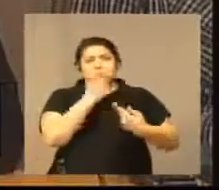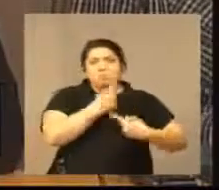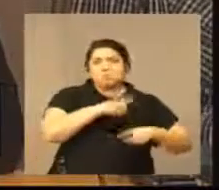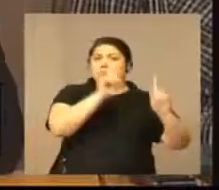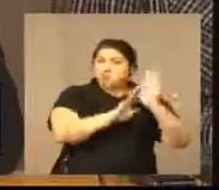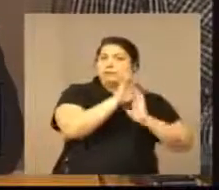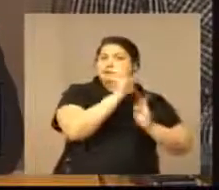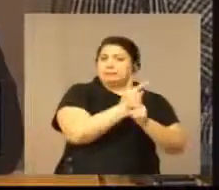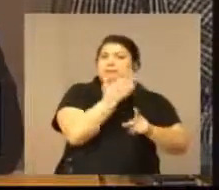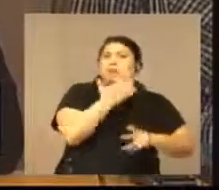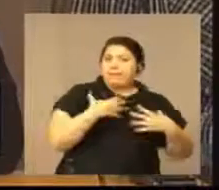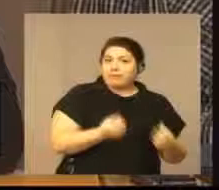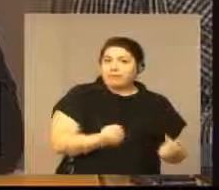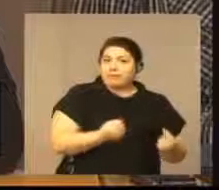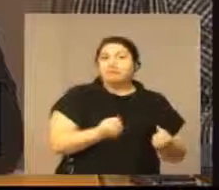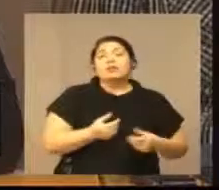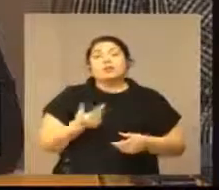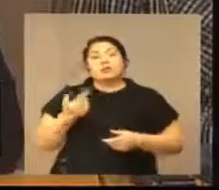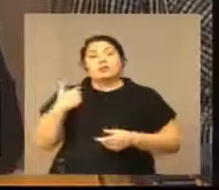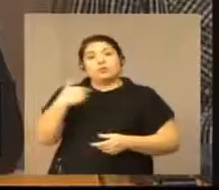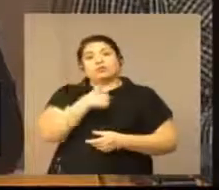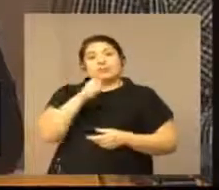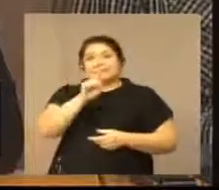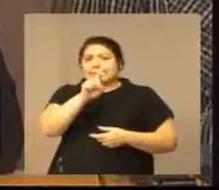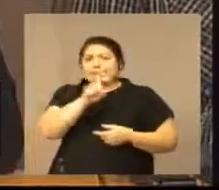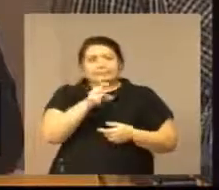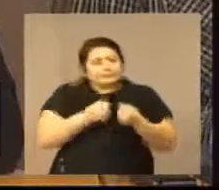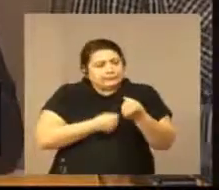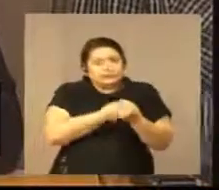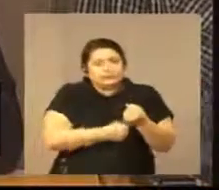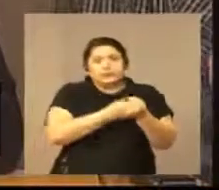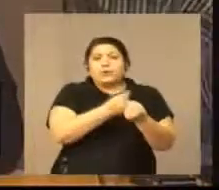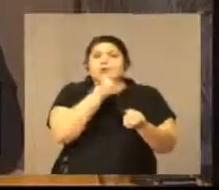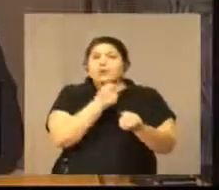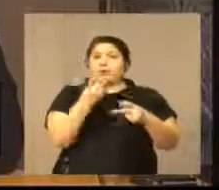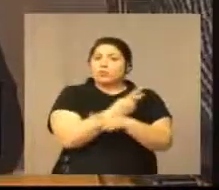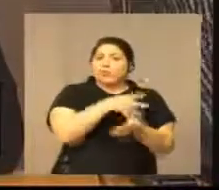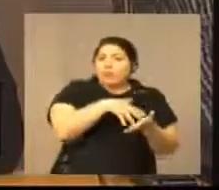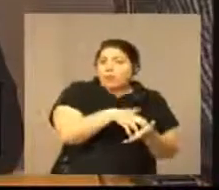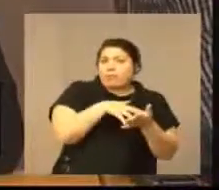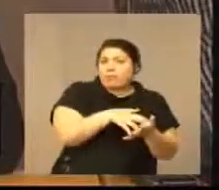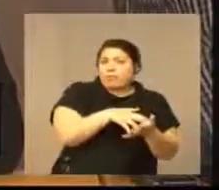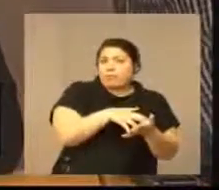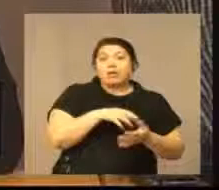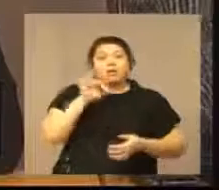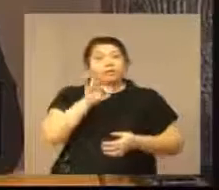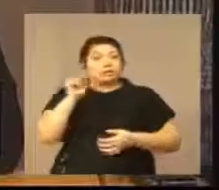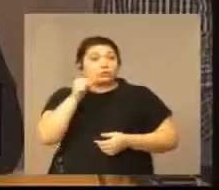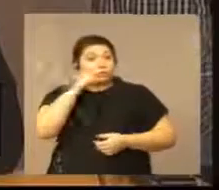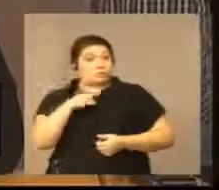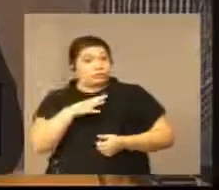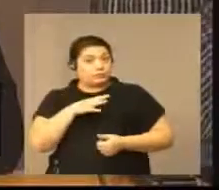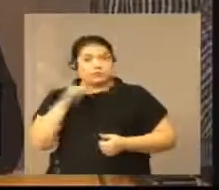Furthermore, we must work together to uplift the most vulnerable members of our communities, that of First Nation women